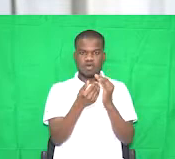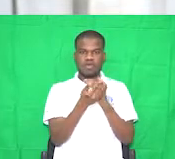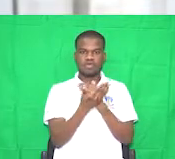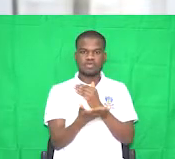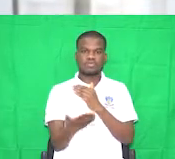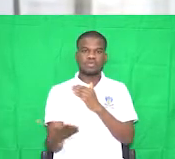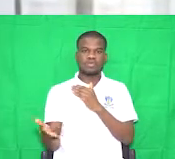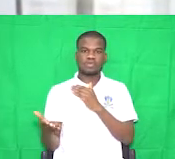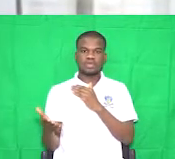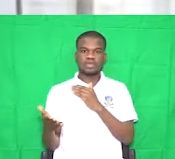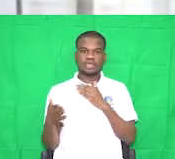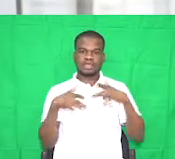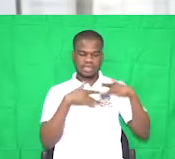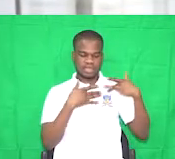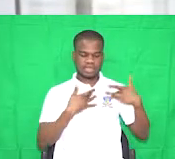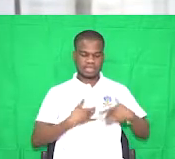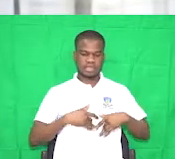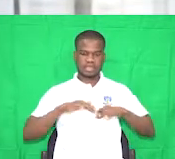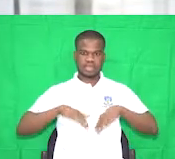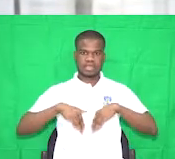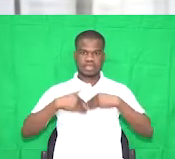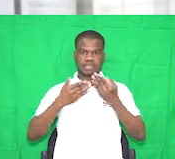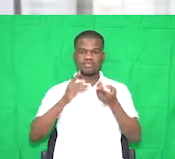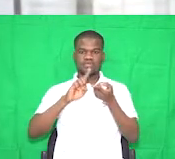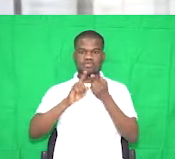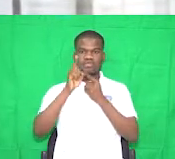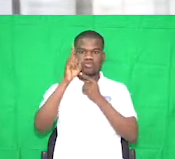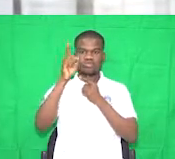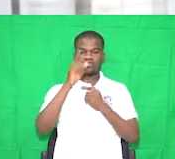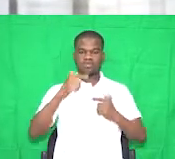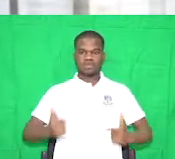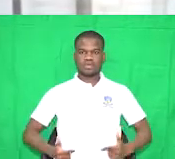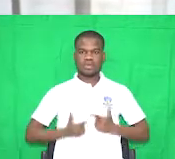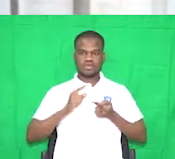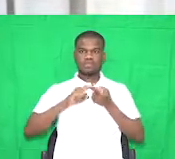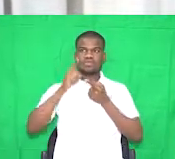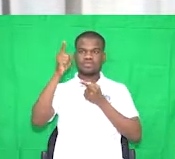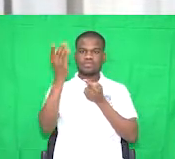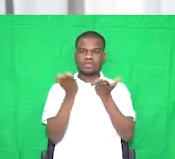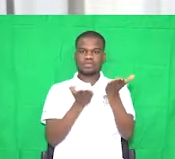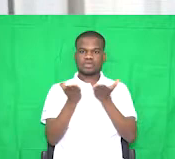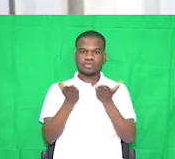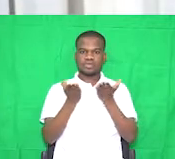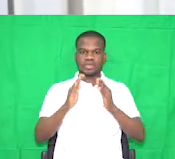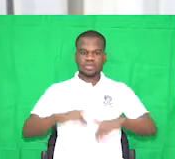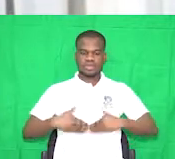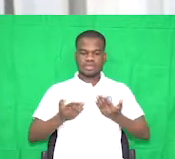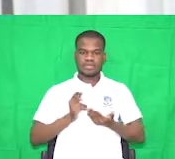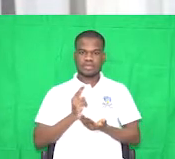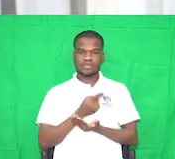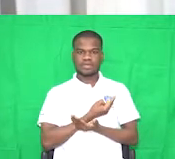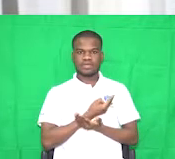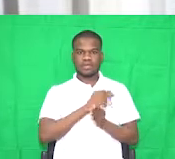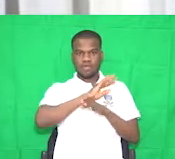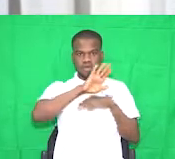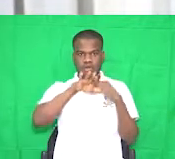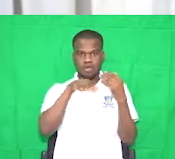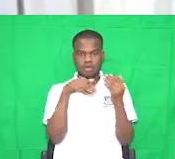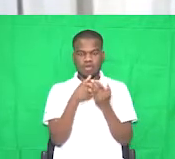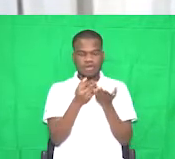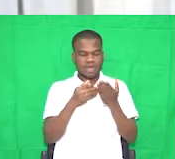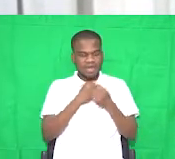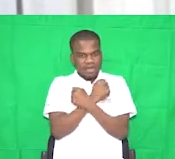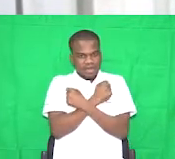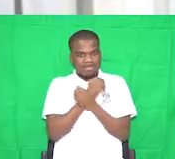to yield our hearts and lives to your service. Grant unto us a purer